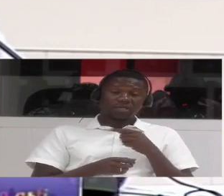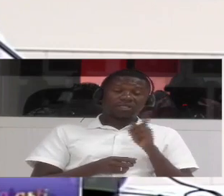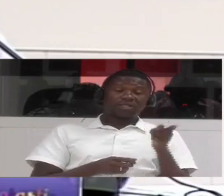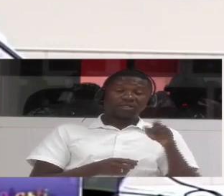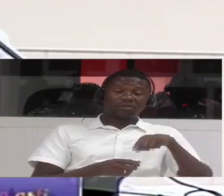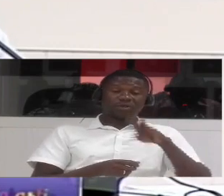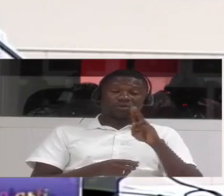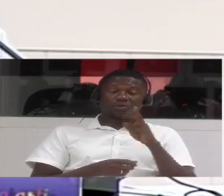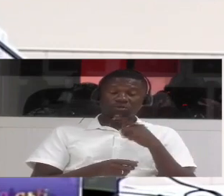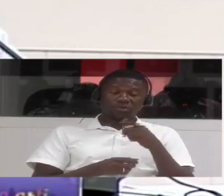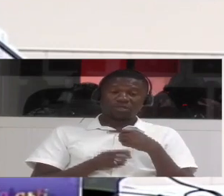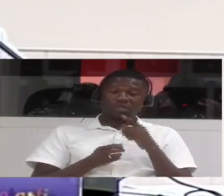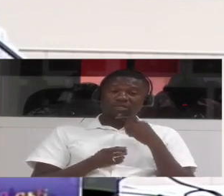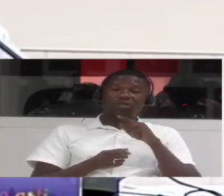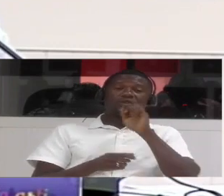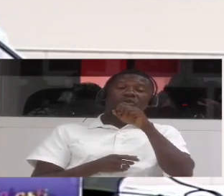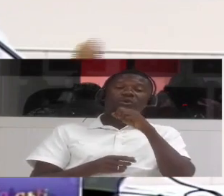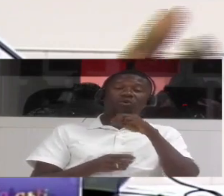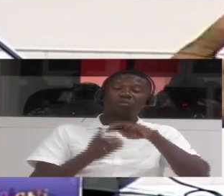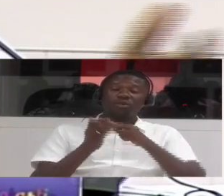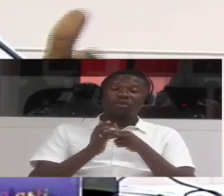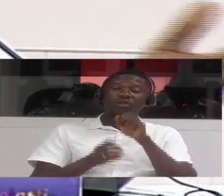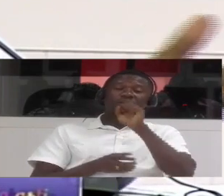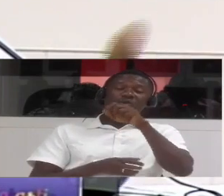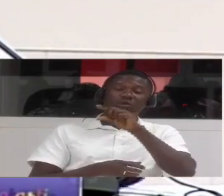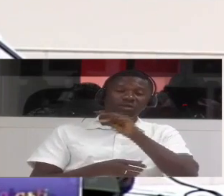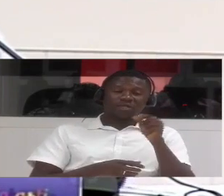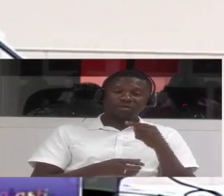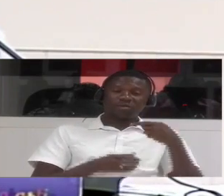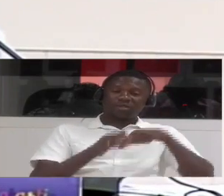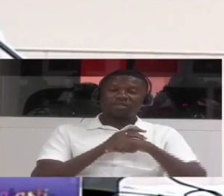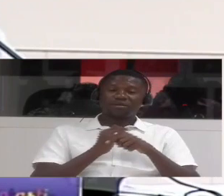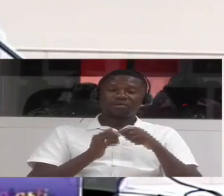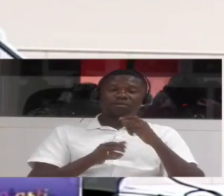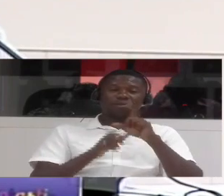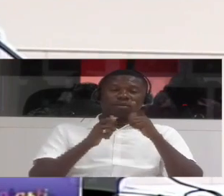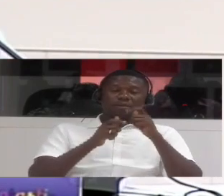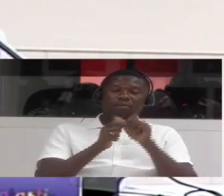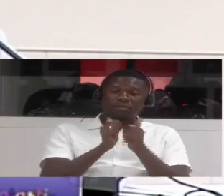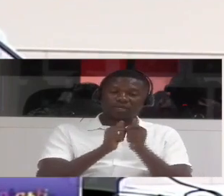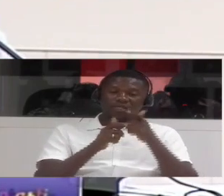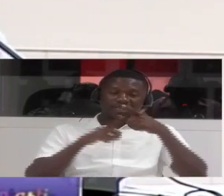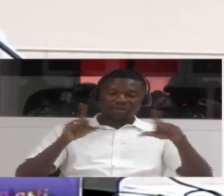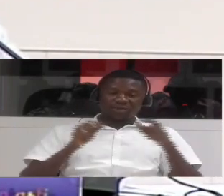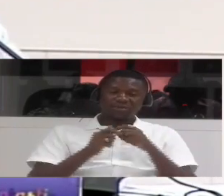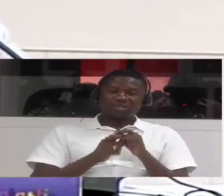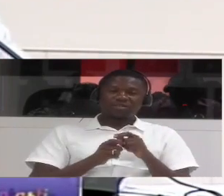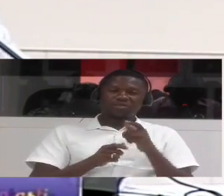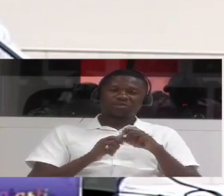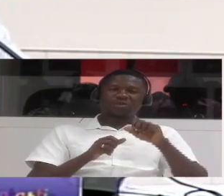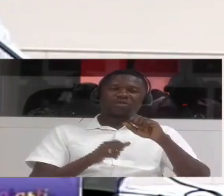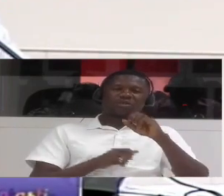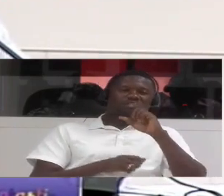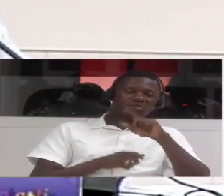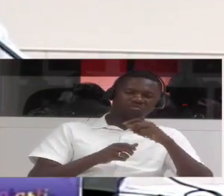Halaki, in Maninka means someone who is cursed. So they had that kind of, you know, argument. But then, yeah,